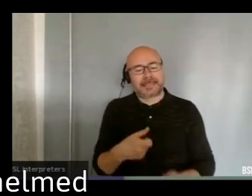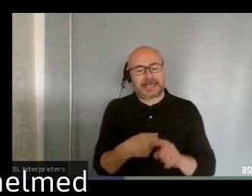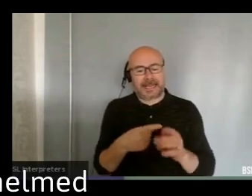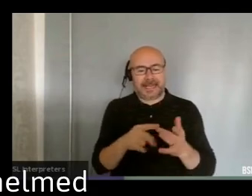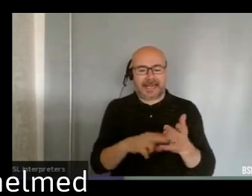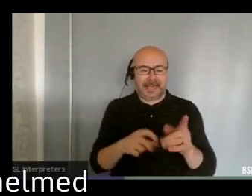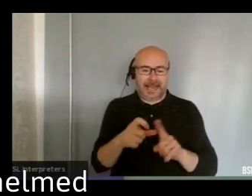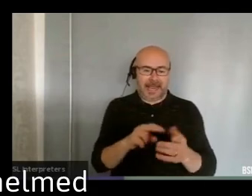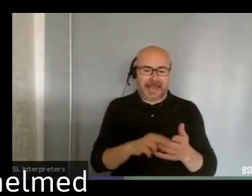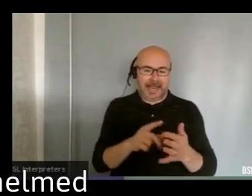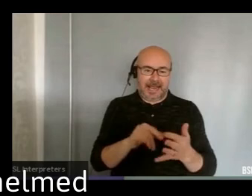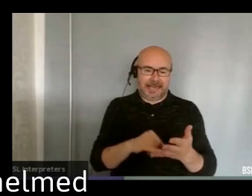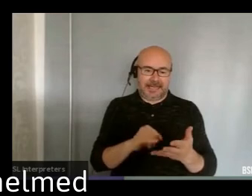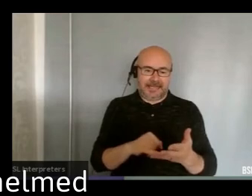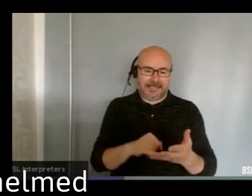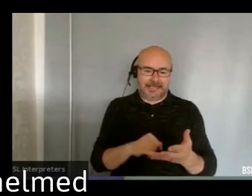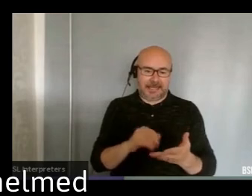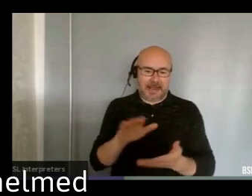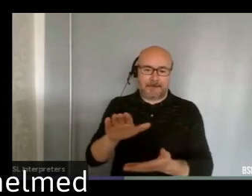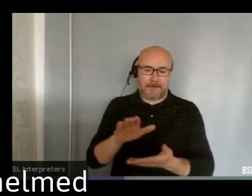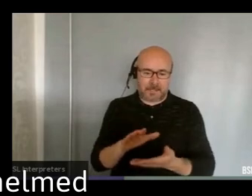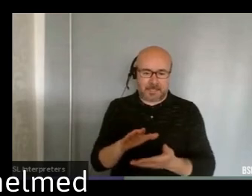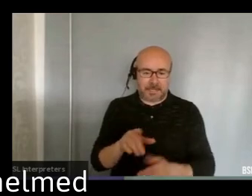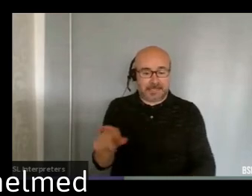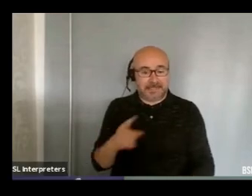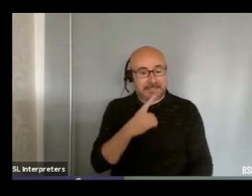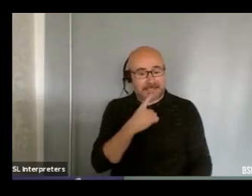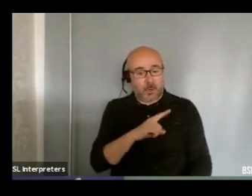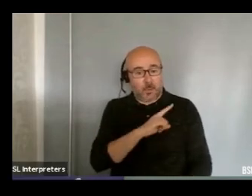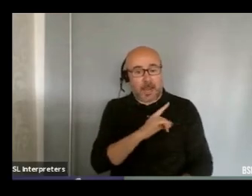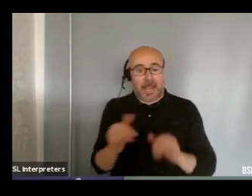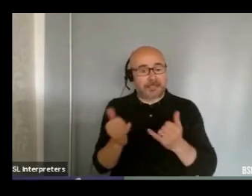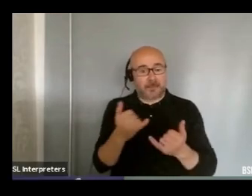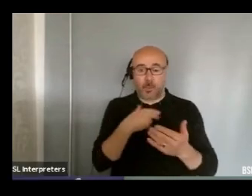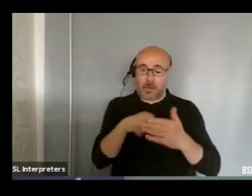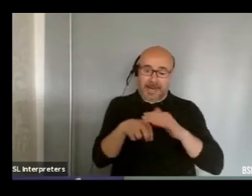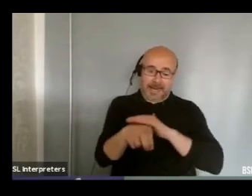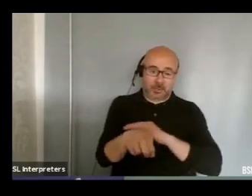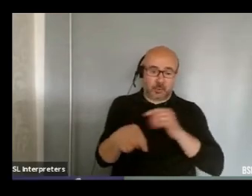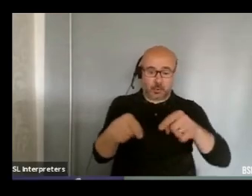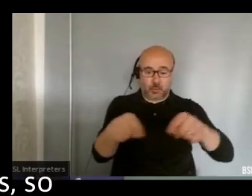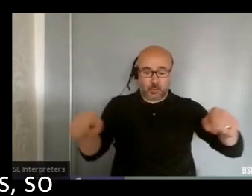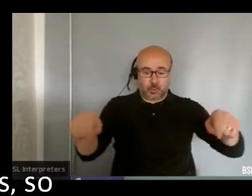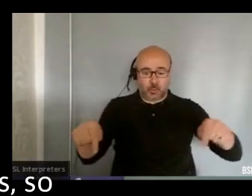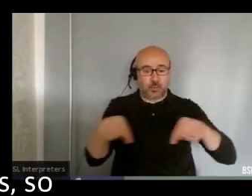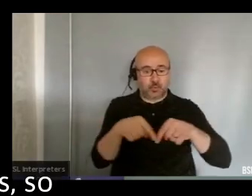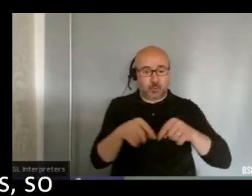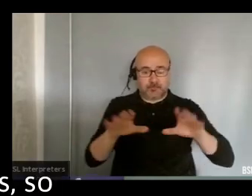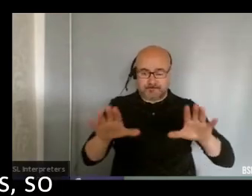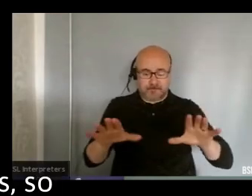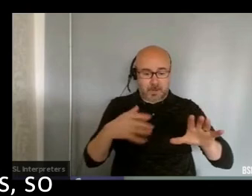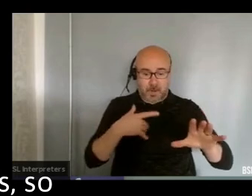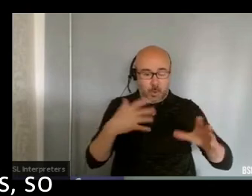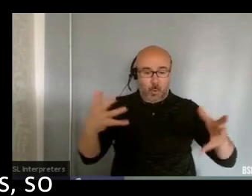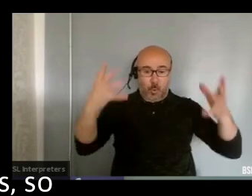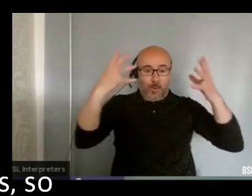say, sometimes we get so overwhelmed when we're going into a patient's room that we really need to stop and structure how we're going to approach this